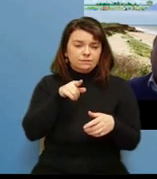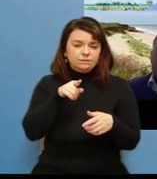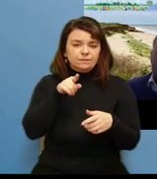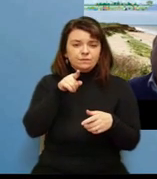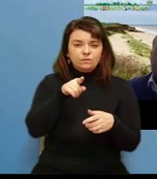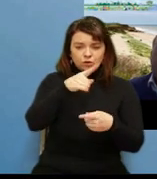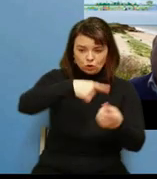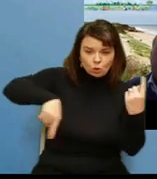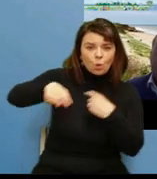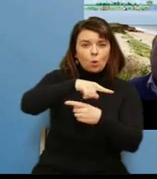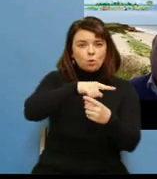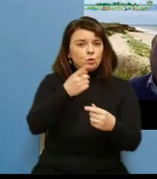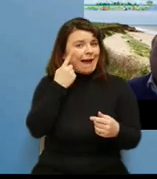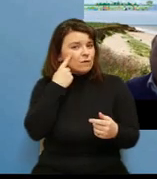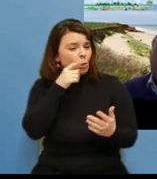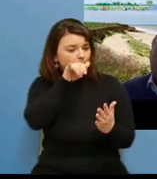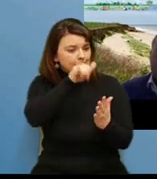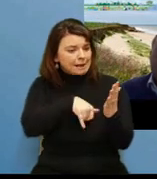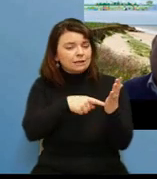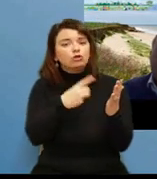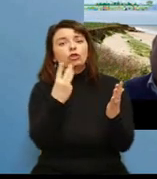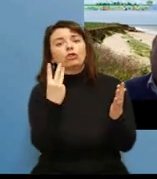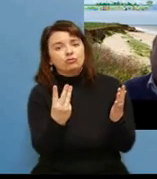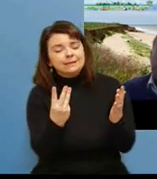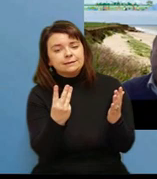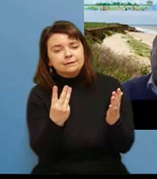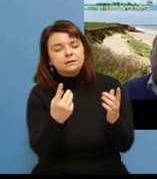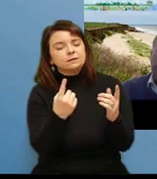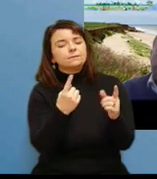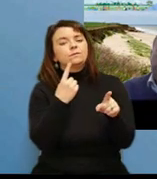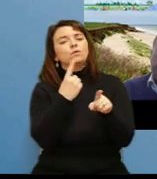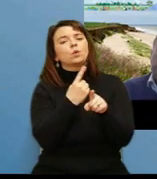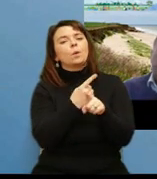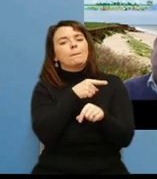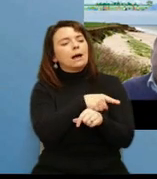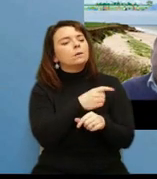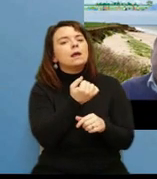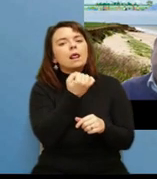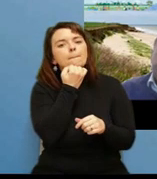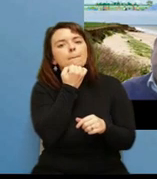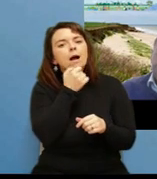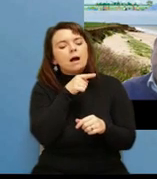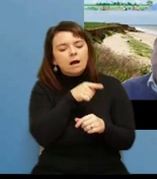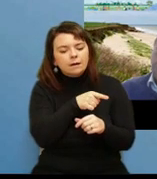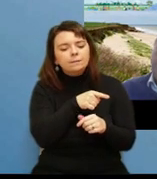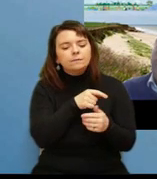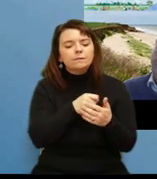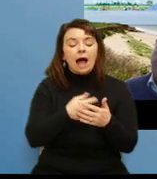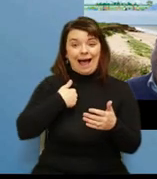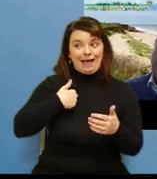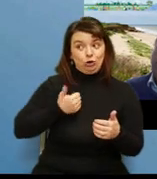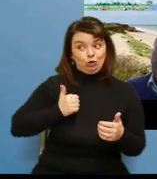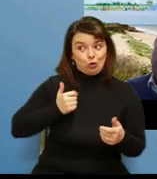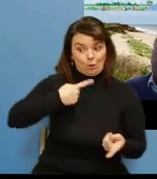the attention to page 3 and just to talk a little bit about the numbers. I've assumed that the committee will